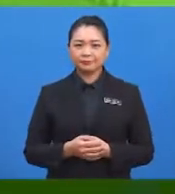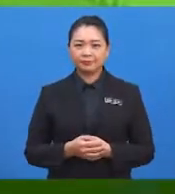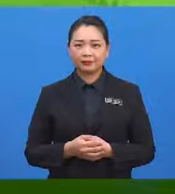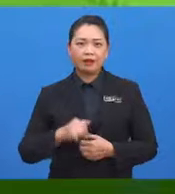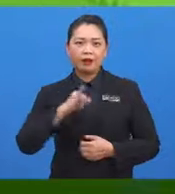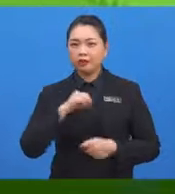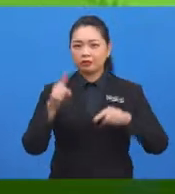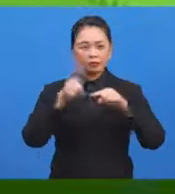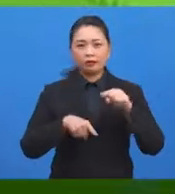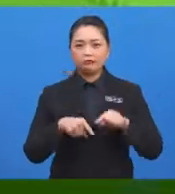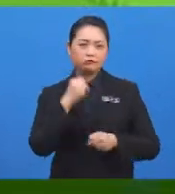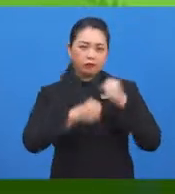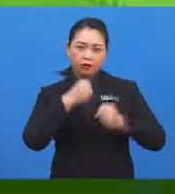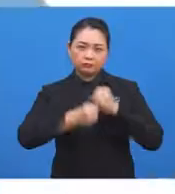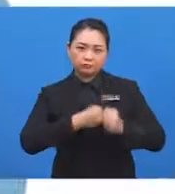Ooh, I can't run.